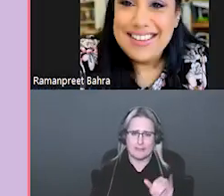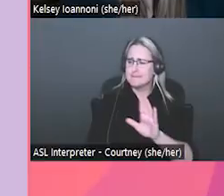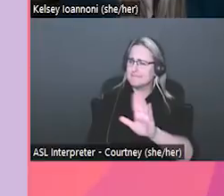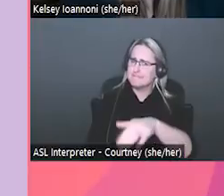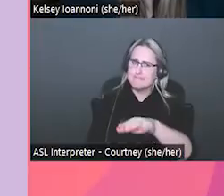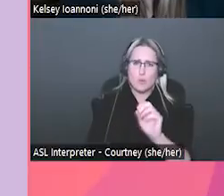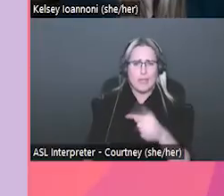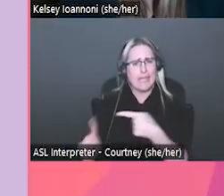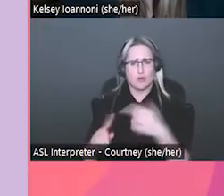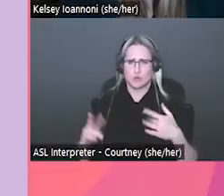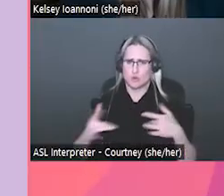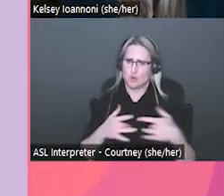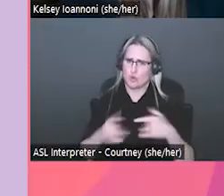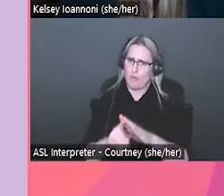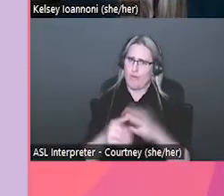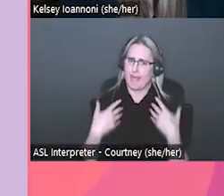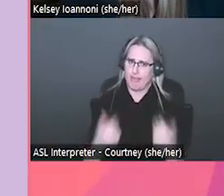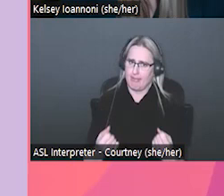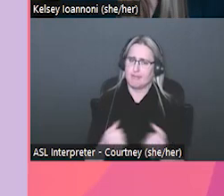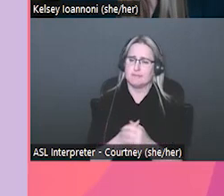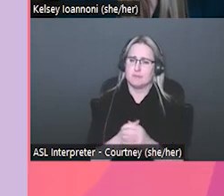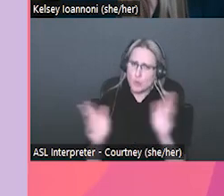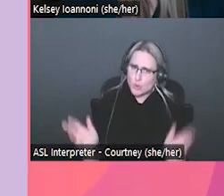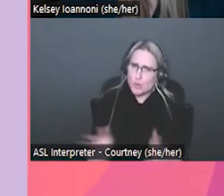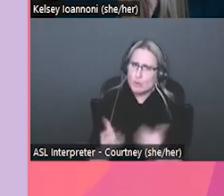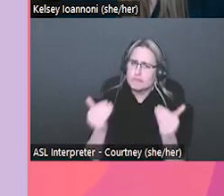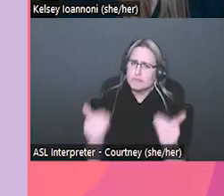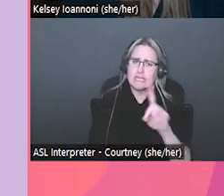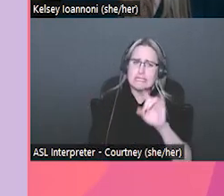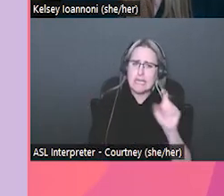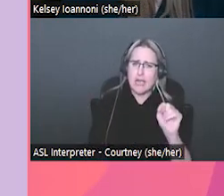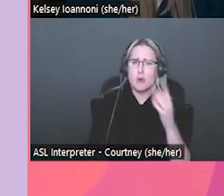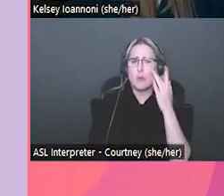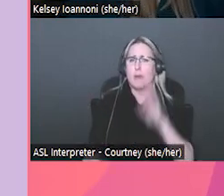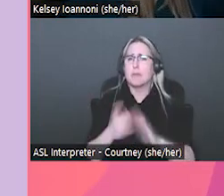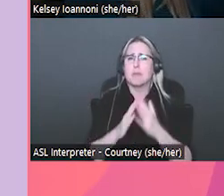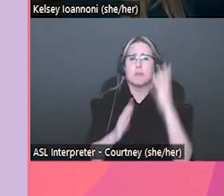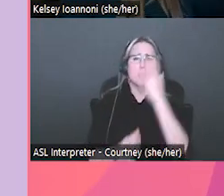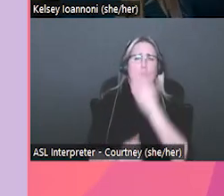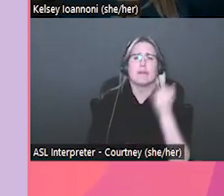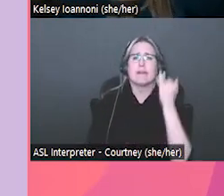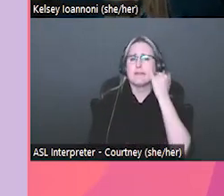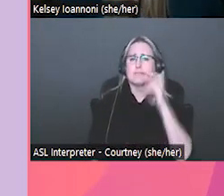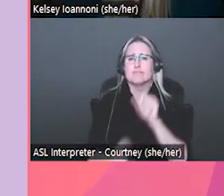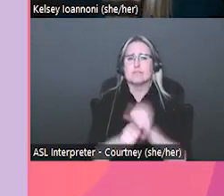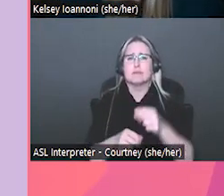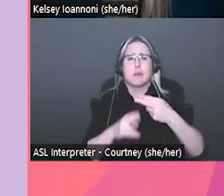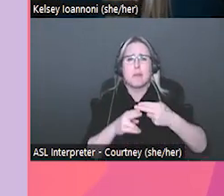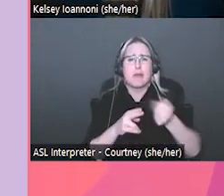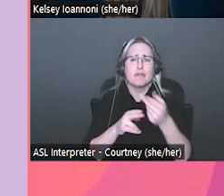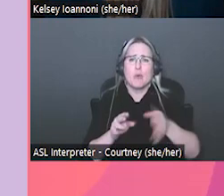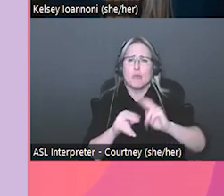just concerned about her health. They encouraged her to try dieting since she would be so beautiful if she just lost a few pounds.